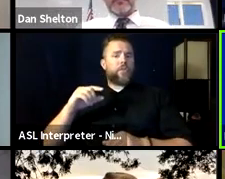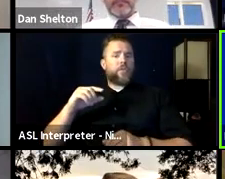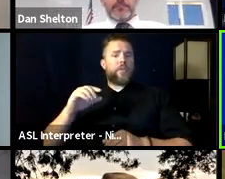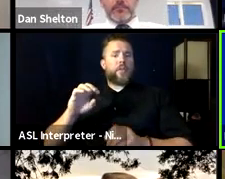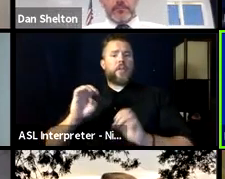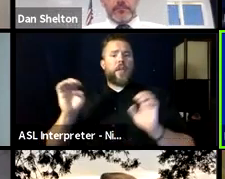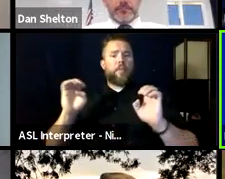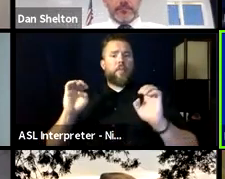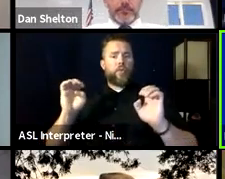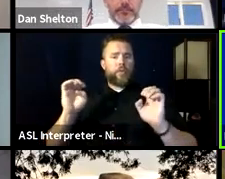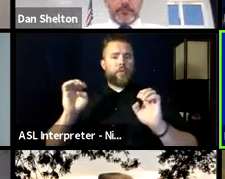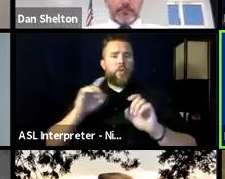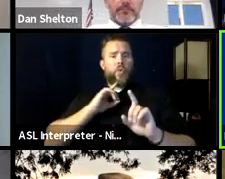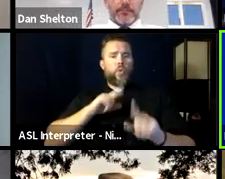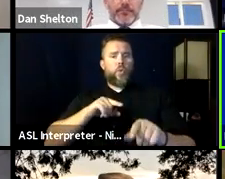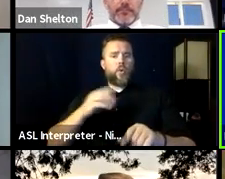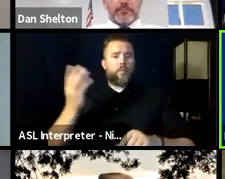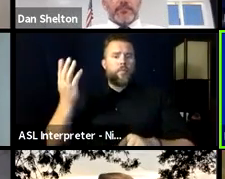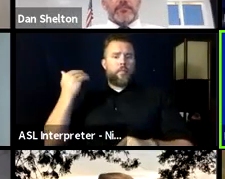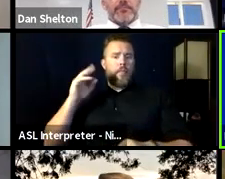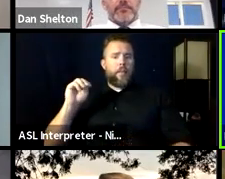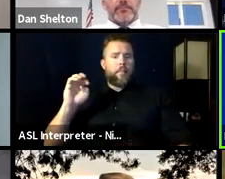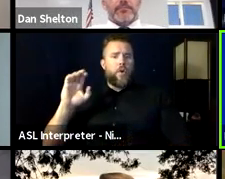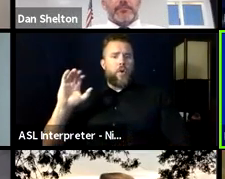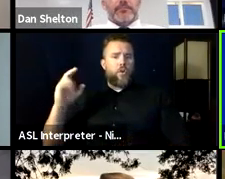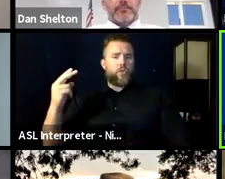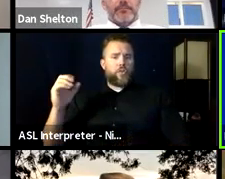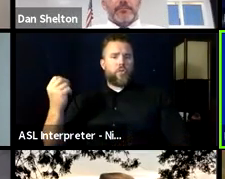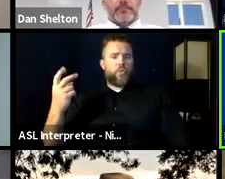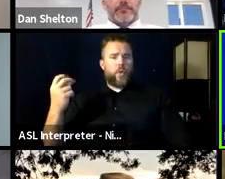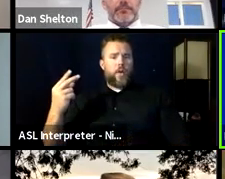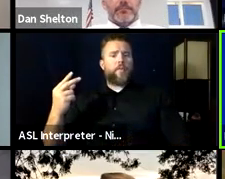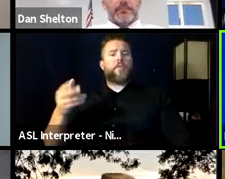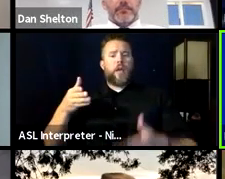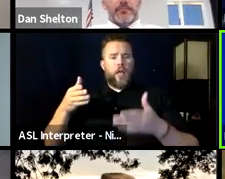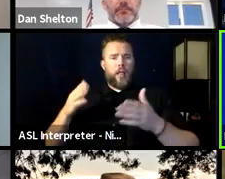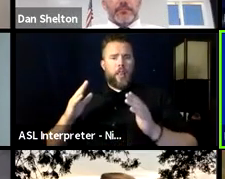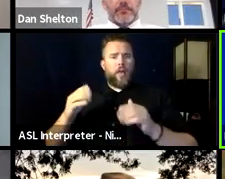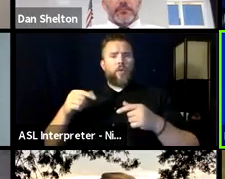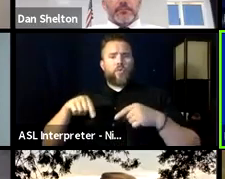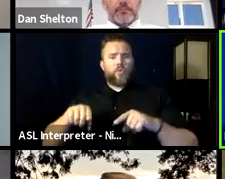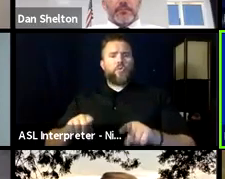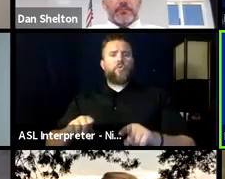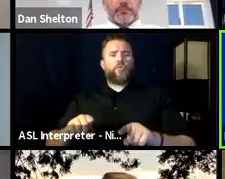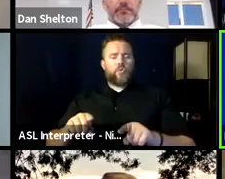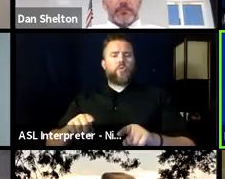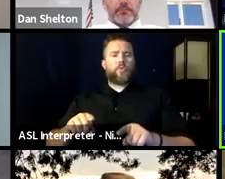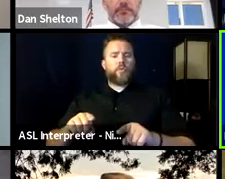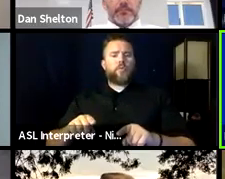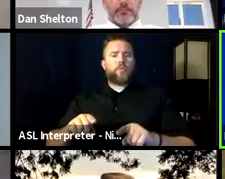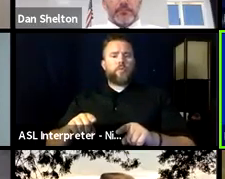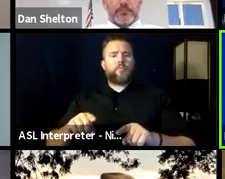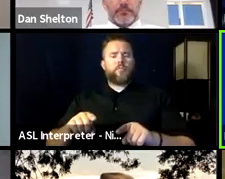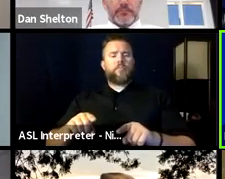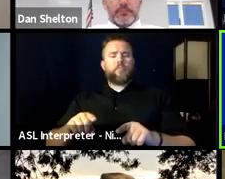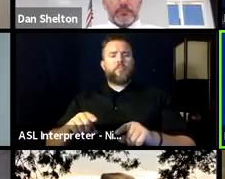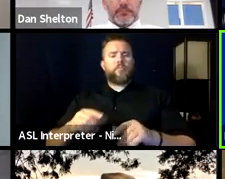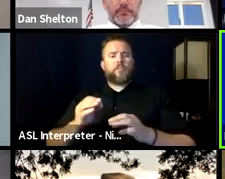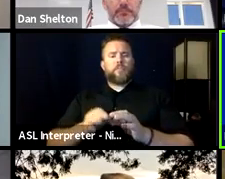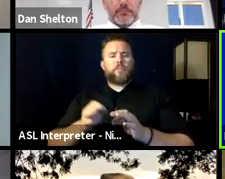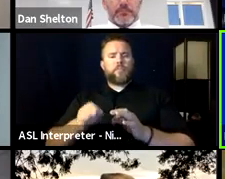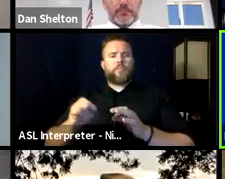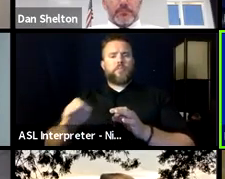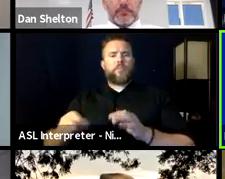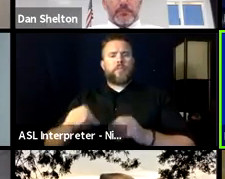allowed public meetings to be done virtually during the state of emergency. And the governor keeps extending that